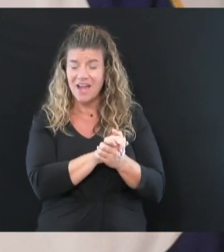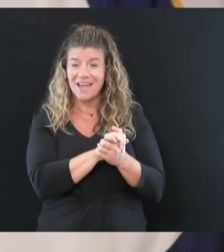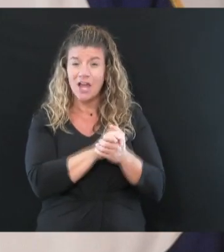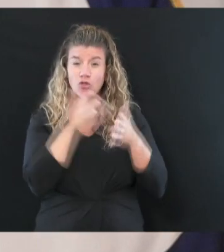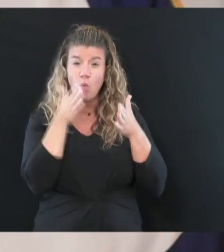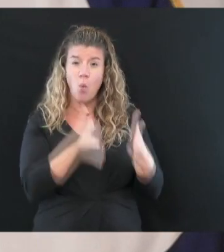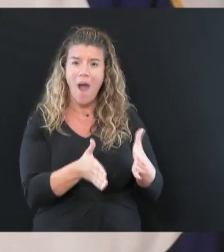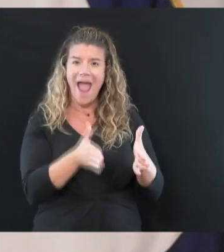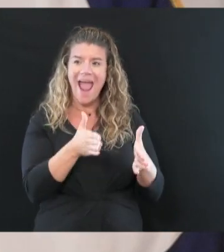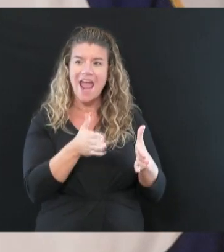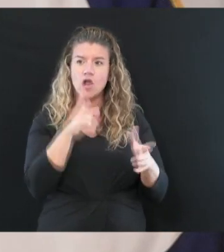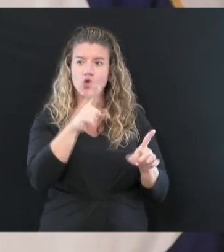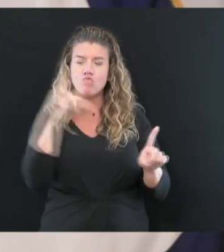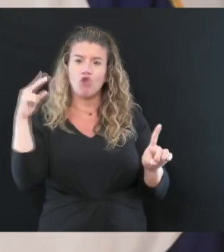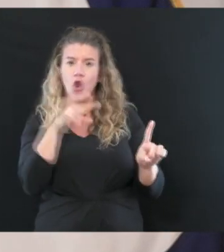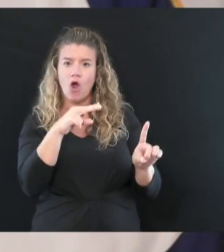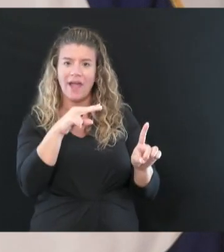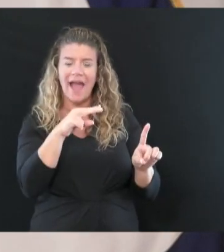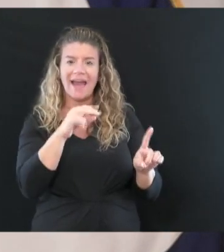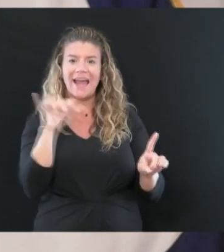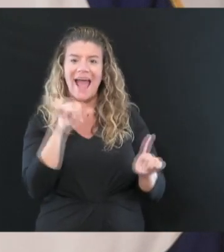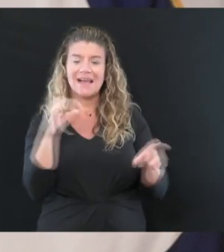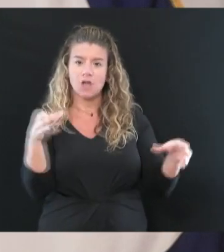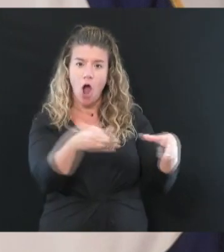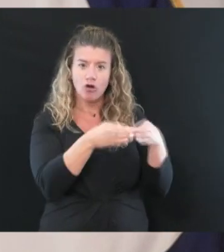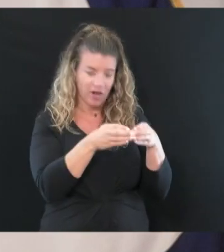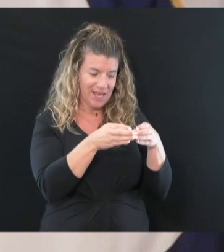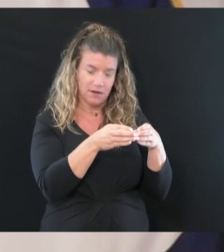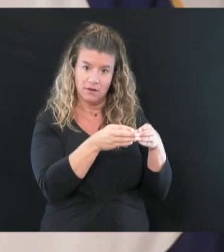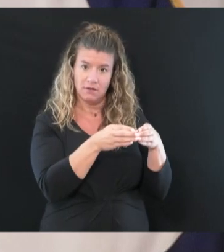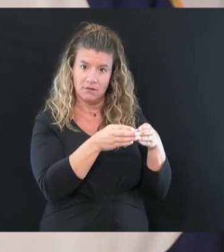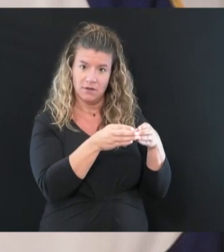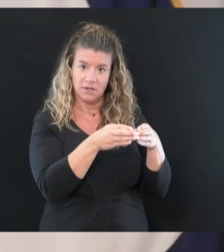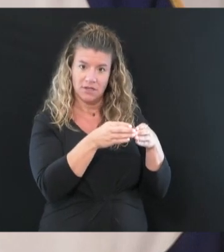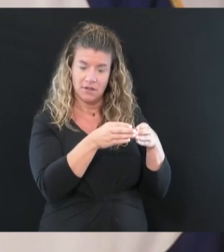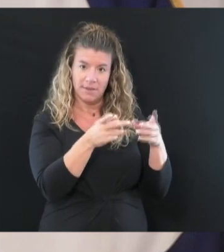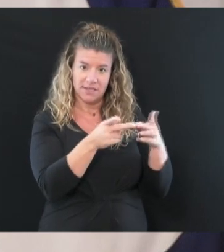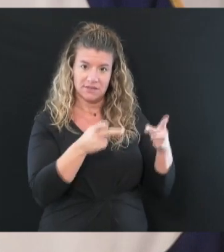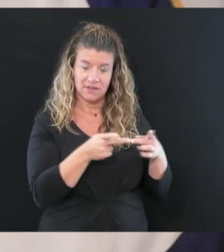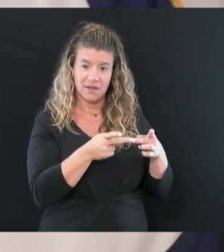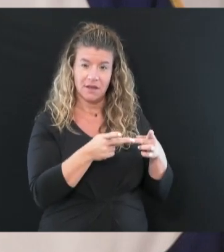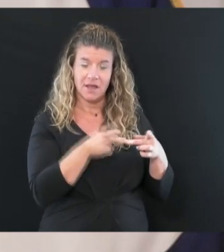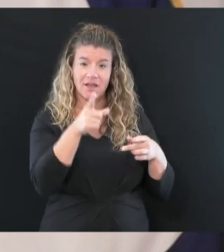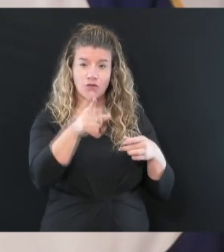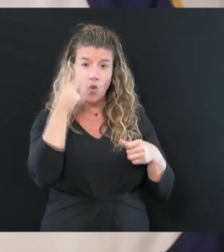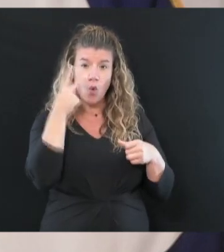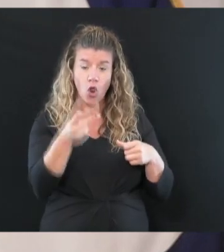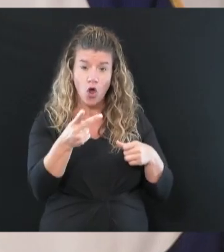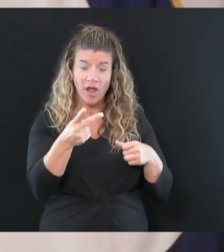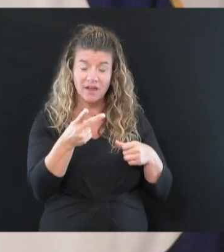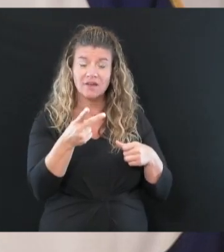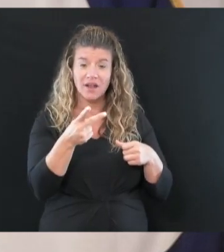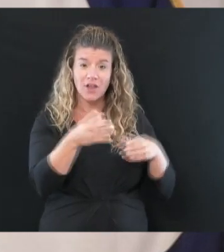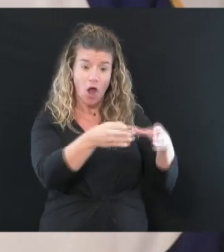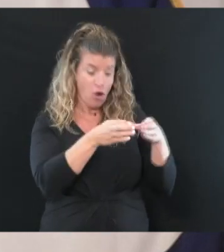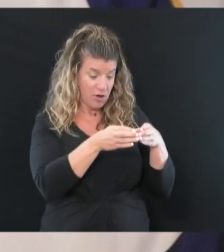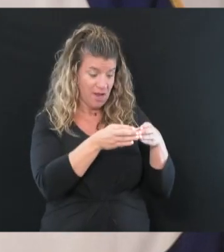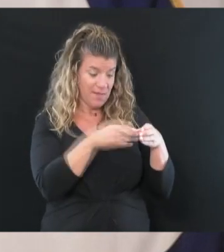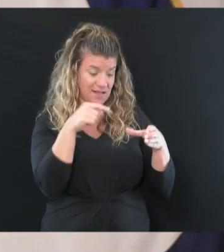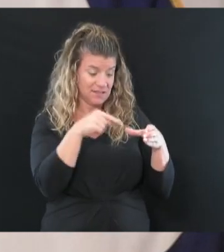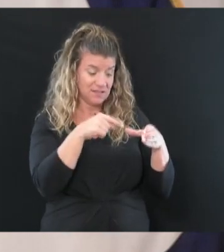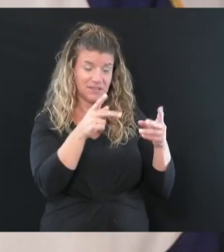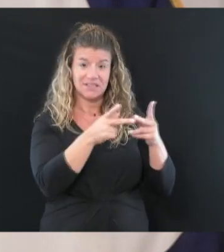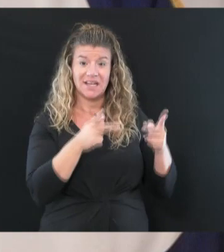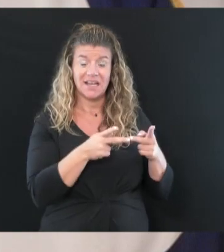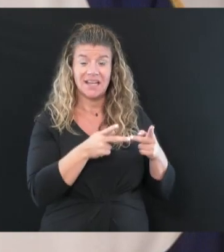be looked at as far as congregant, you know, if you look at that, if you look at it this way, you know,